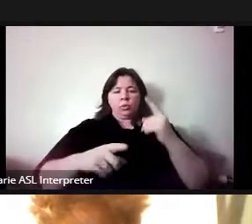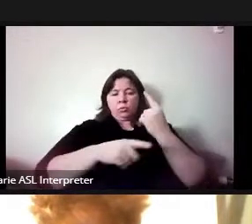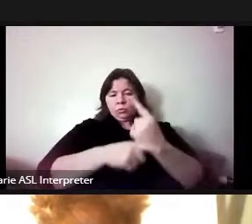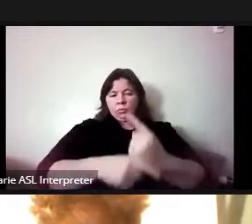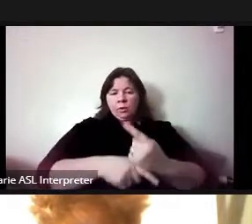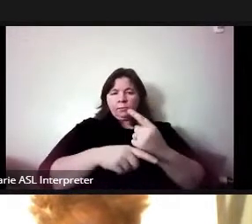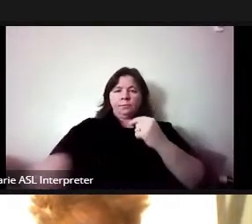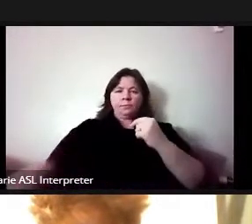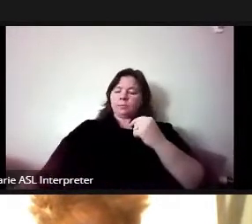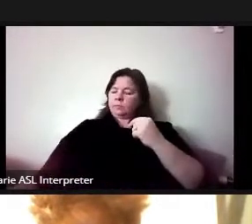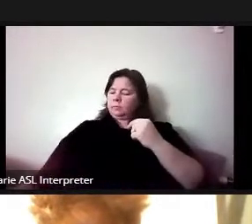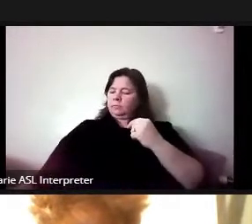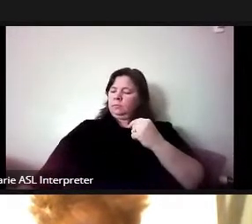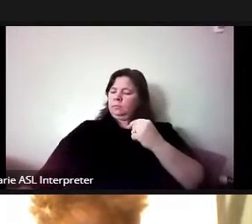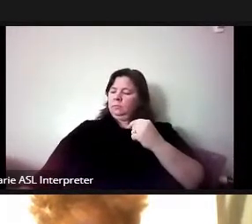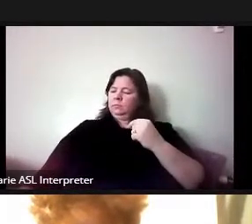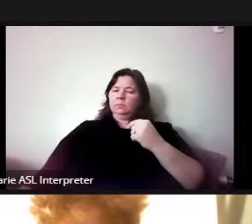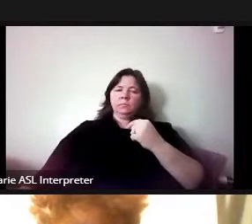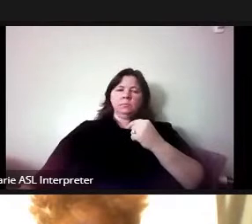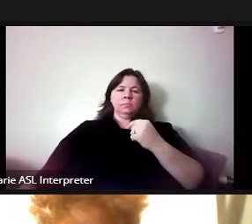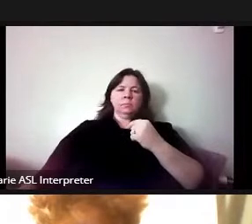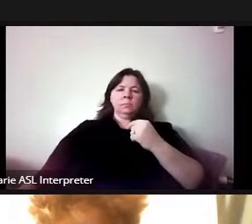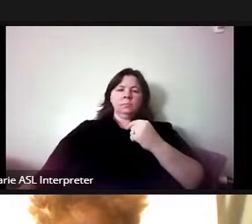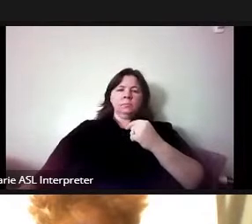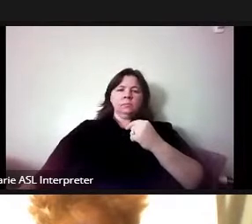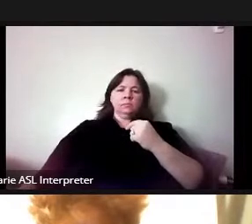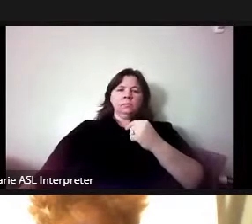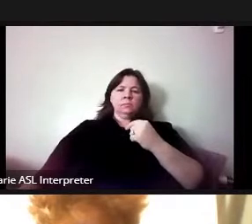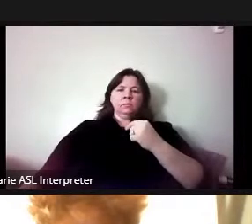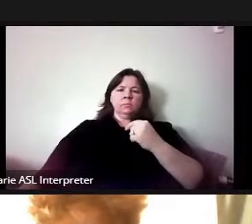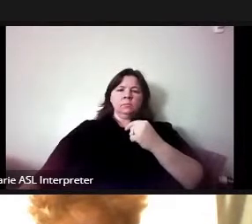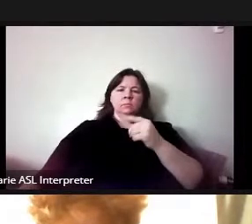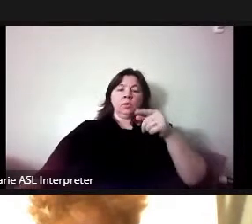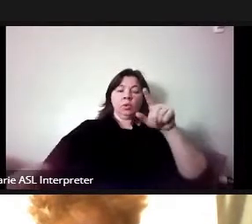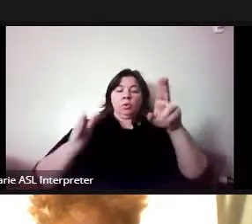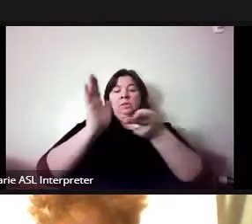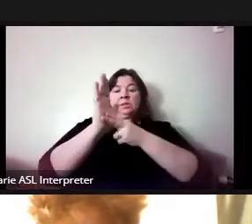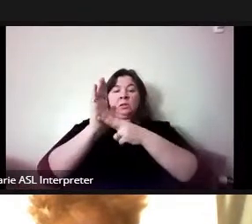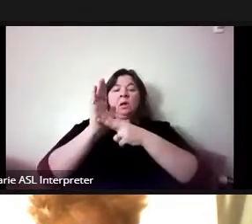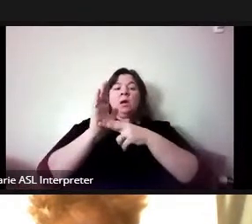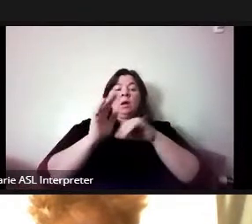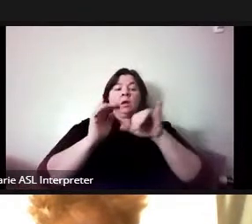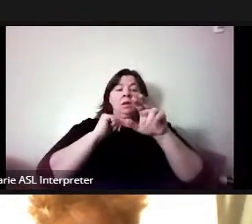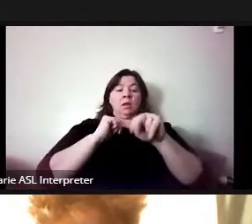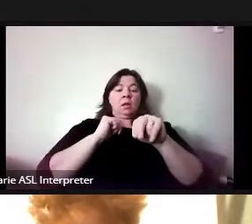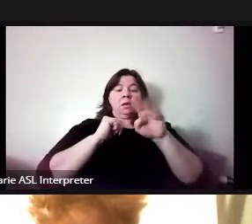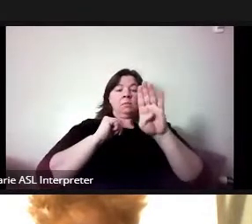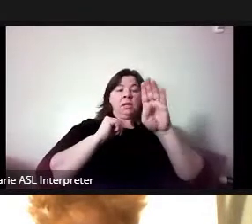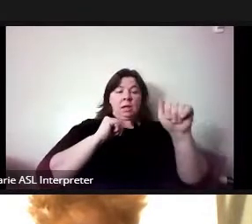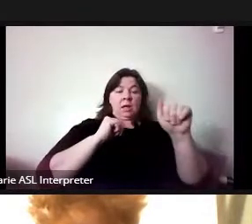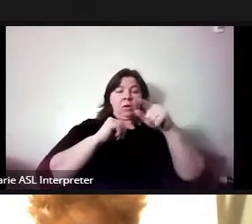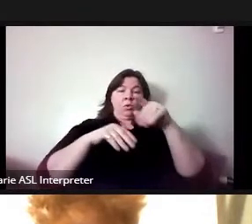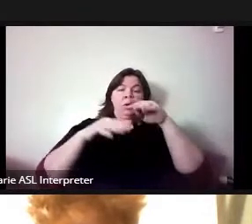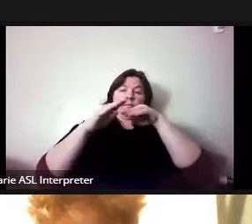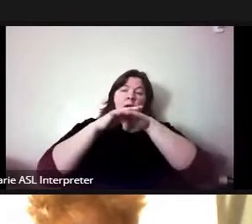am a founder. Okay, so once you've signed your NDA, you will have access to the back office,